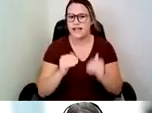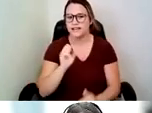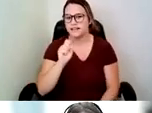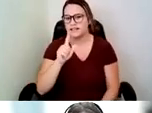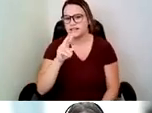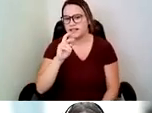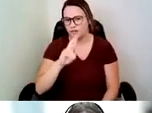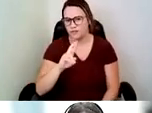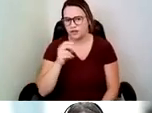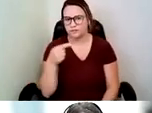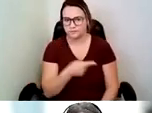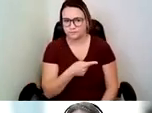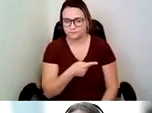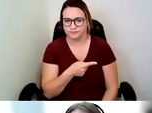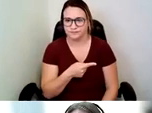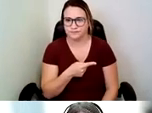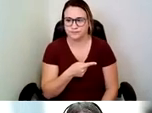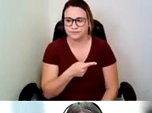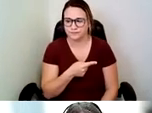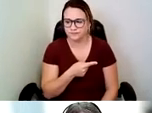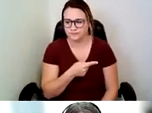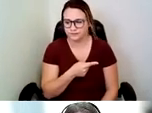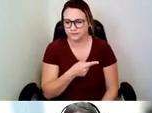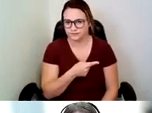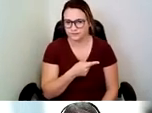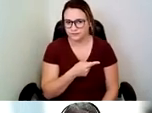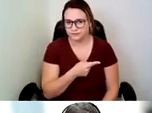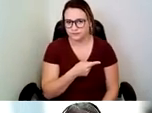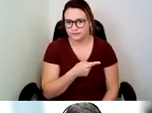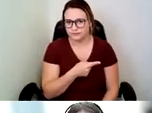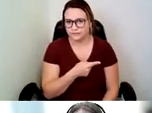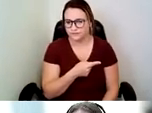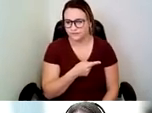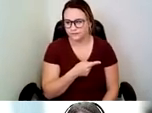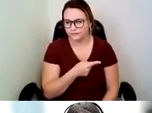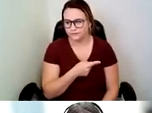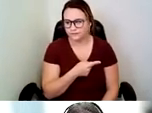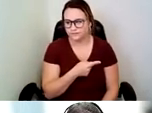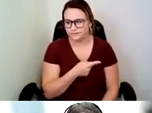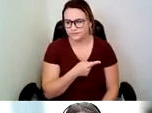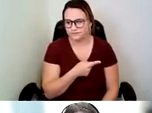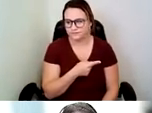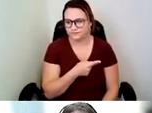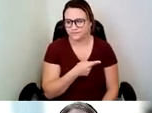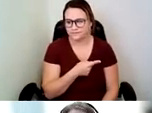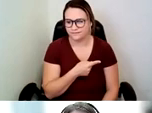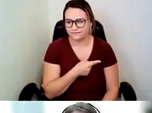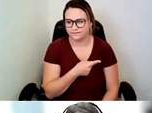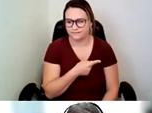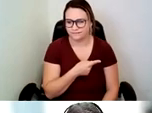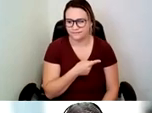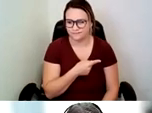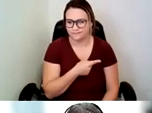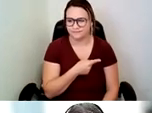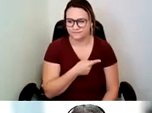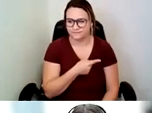Holstein PLLC, Christopher Community Incorporated, Community Bank, Countryside Federal Credit